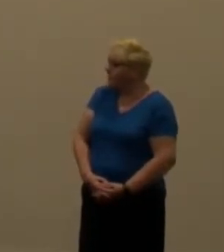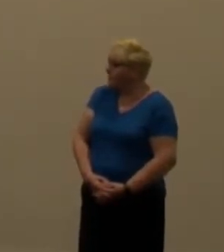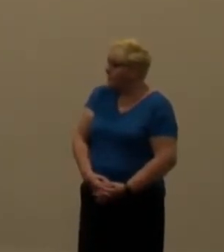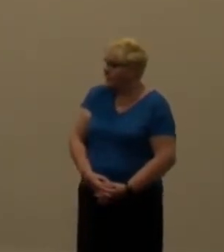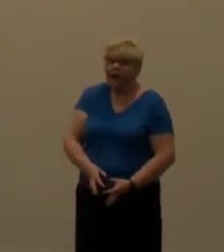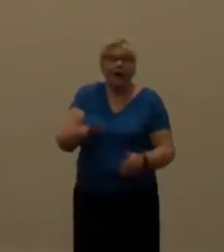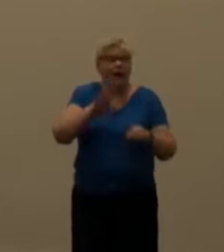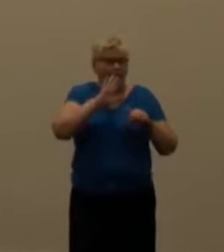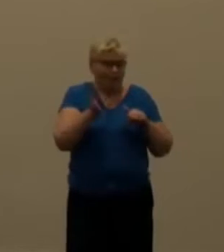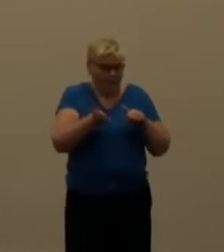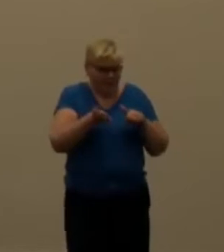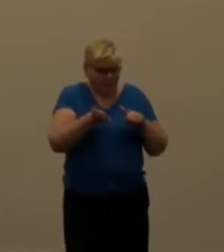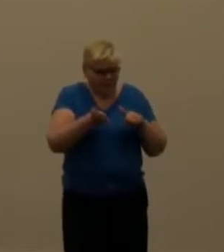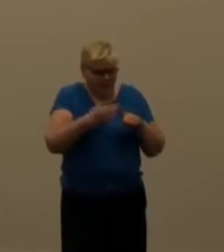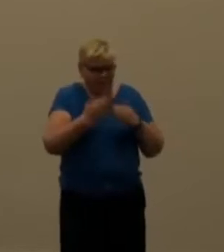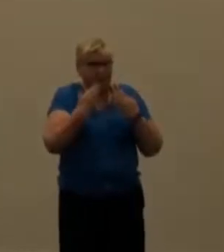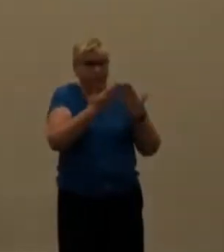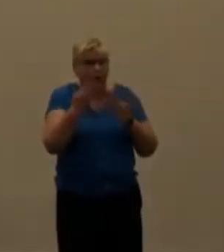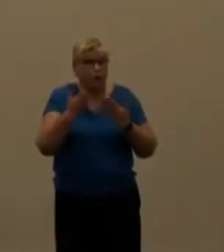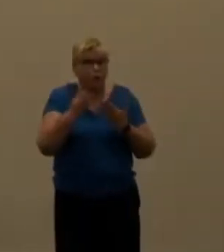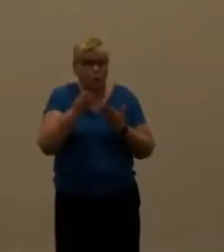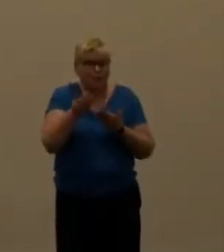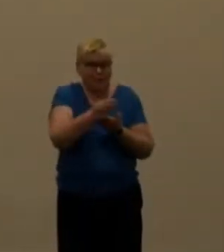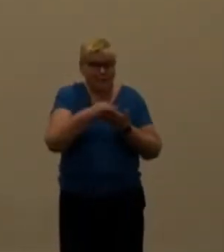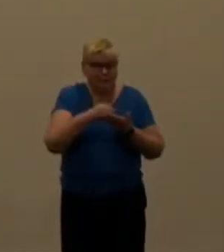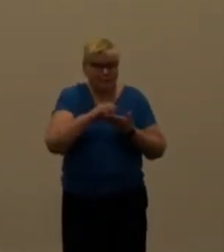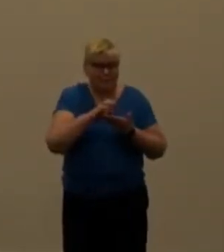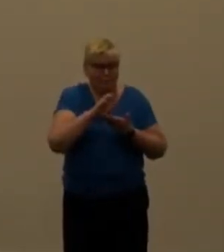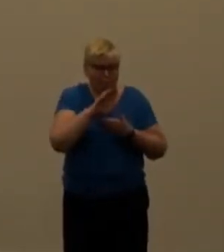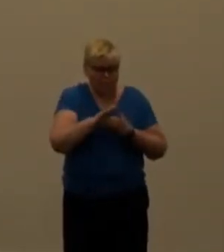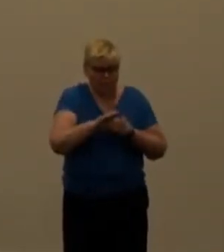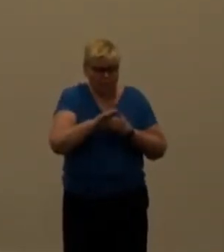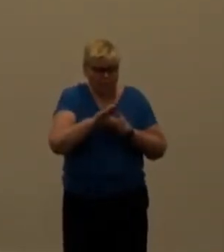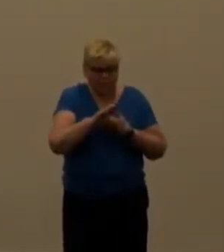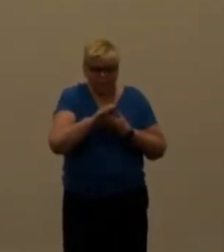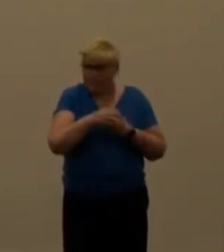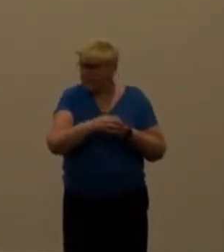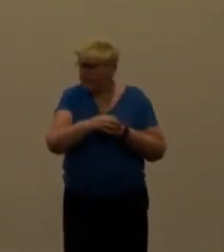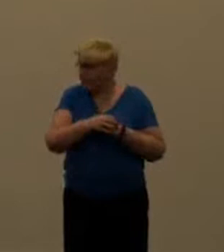Okay, so first, thank you to our sponsors, of course. Thank